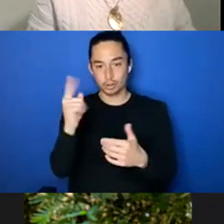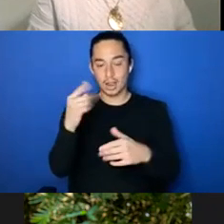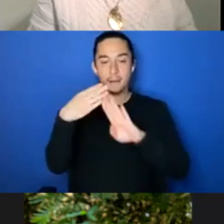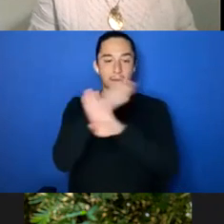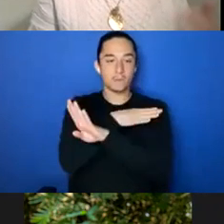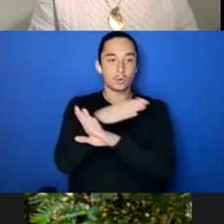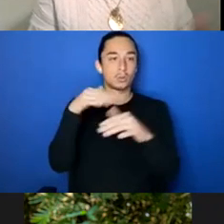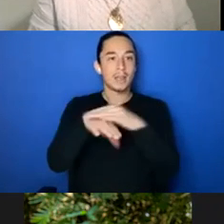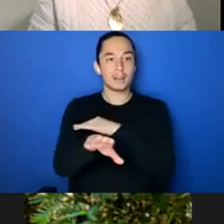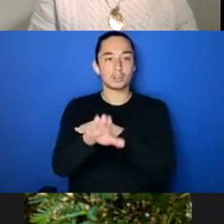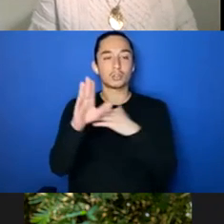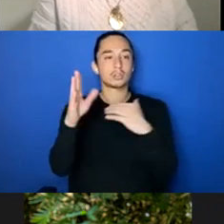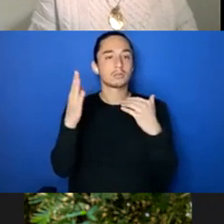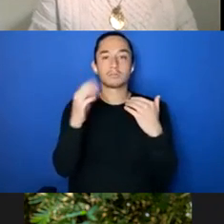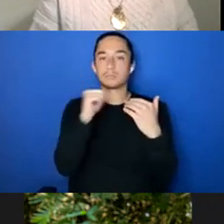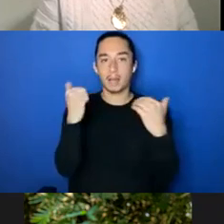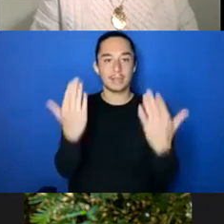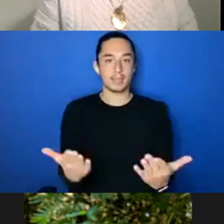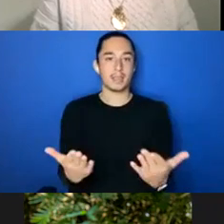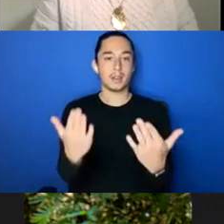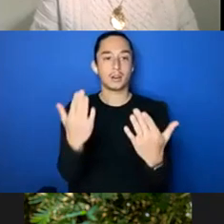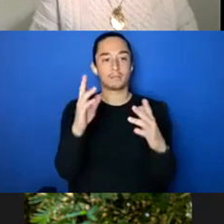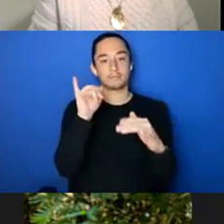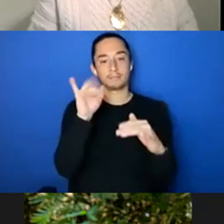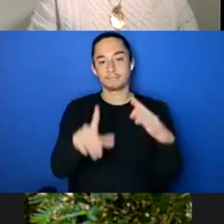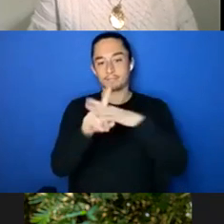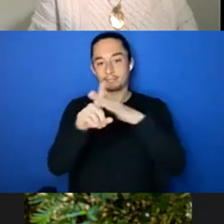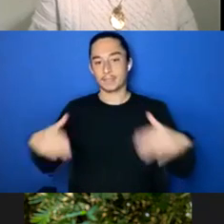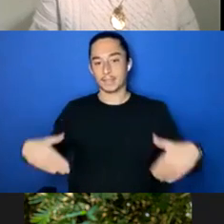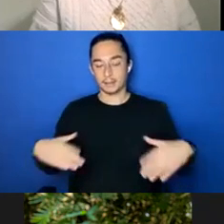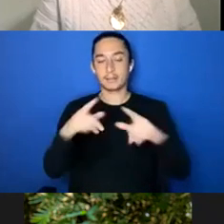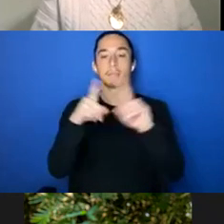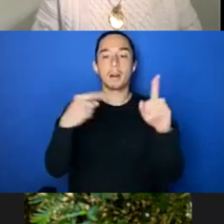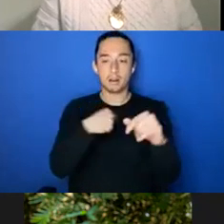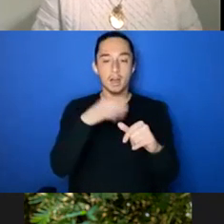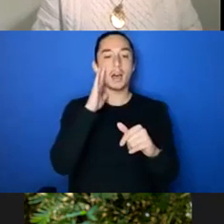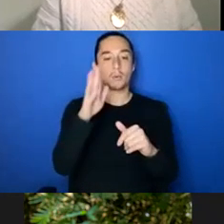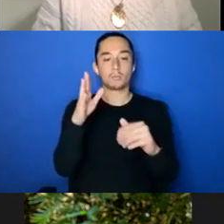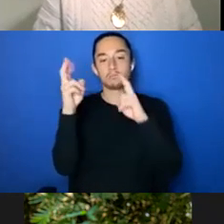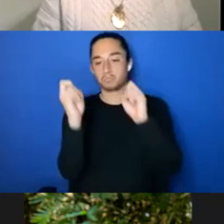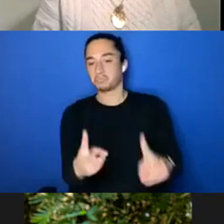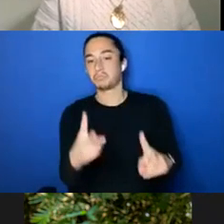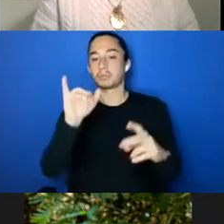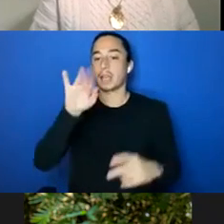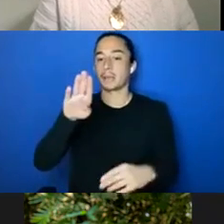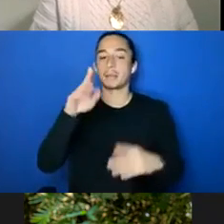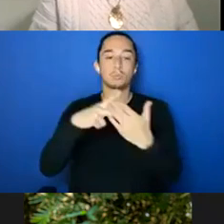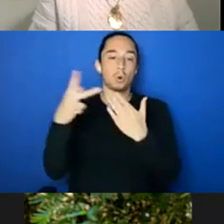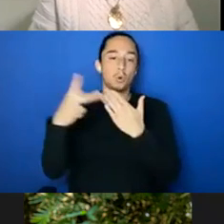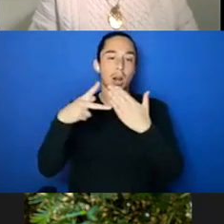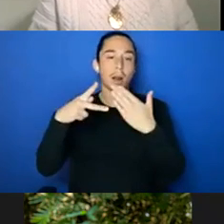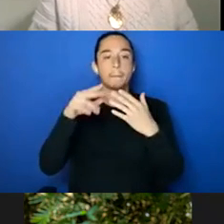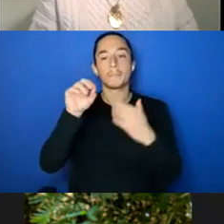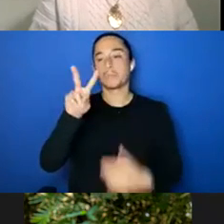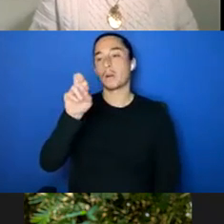enter aren't always visible to everyone. So I will put them in again, but I have put in an IB program overview document that you